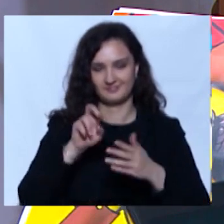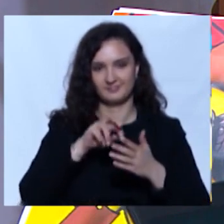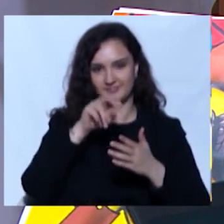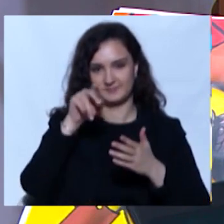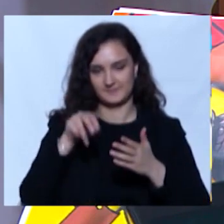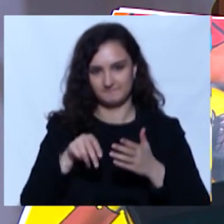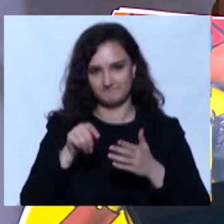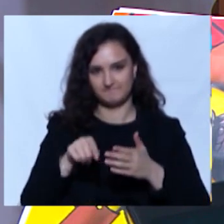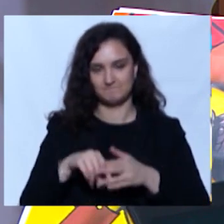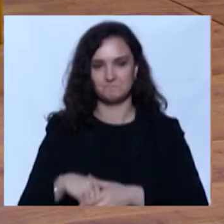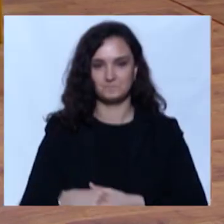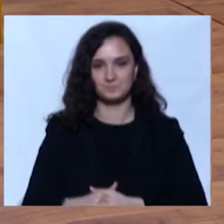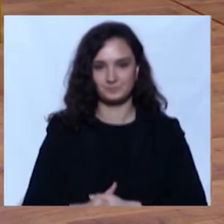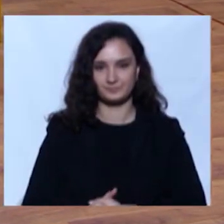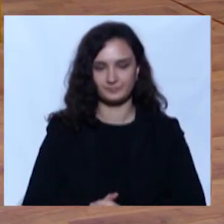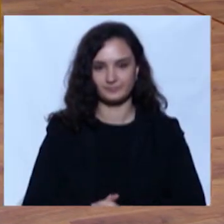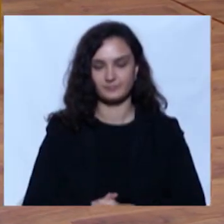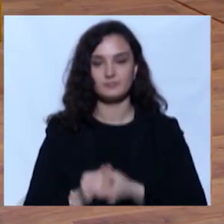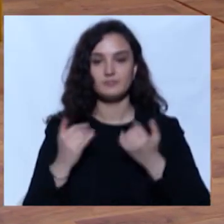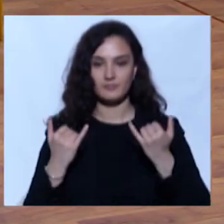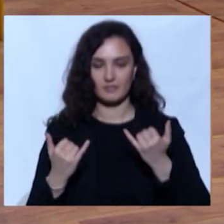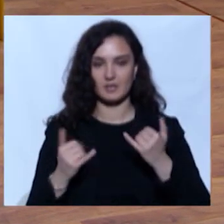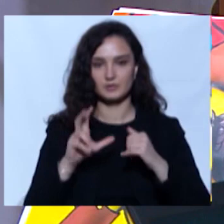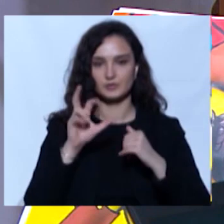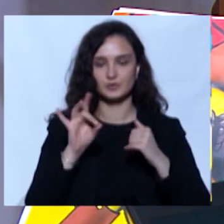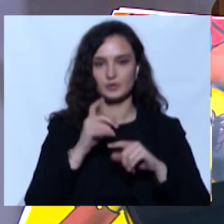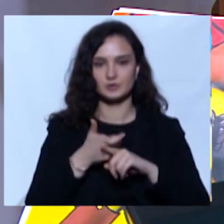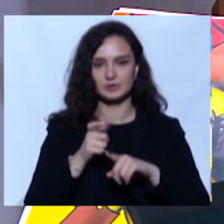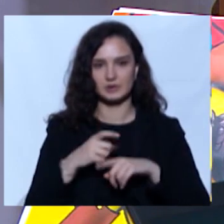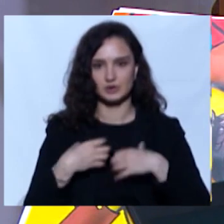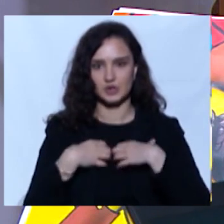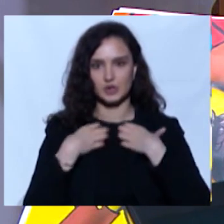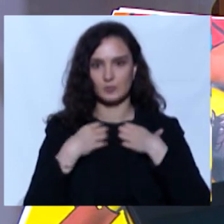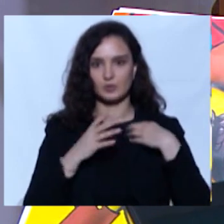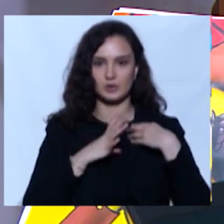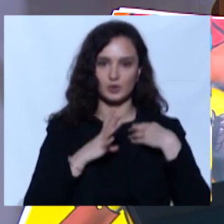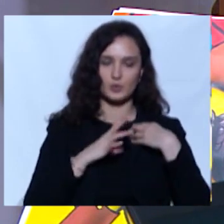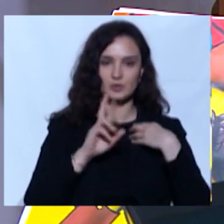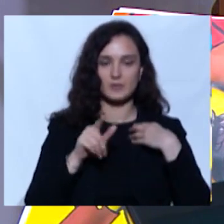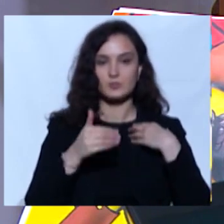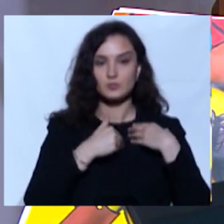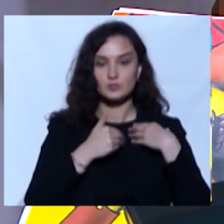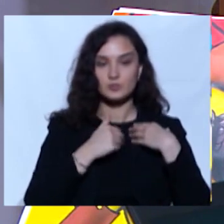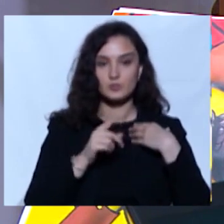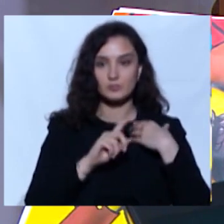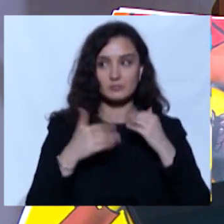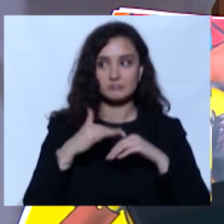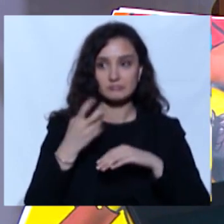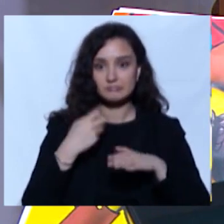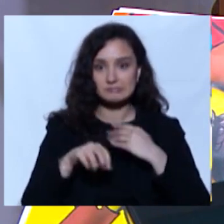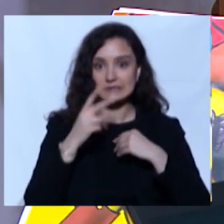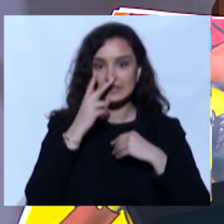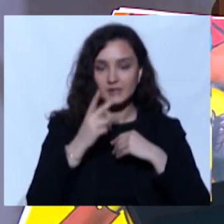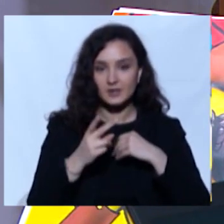came George. Oh. Now, George was very scared, and he wanted to get out. He